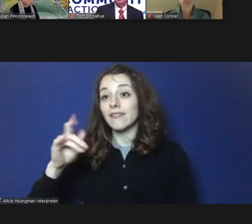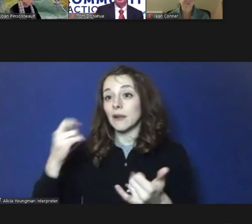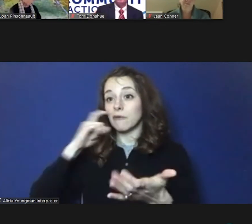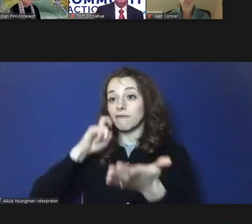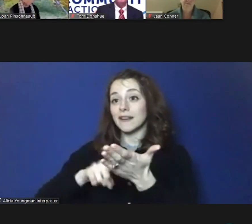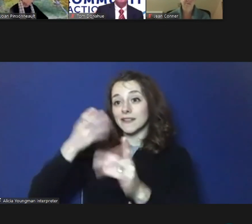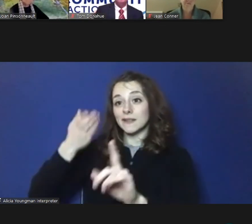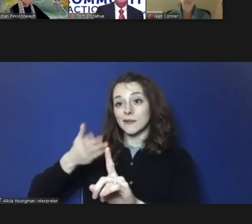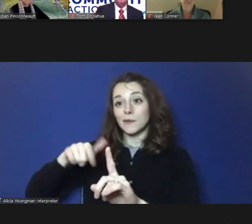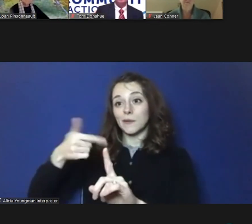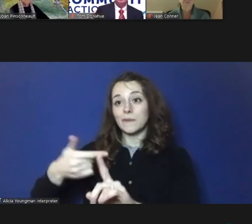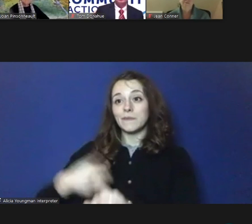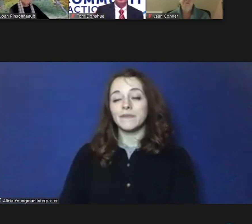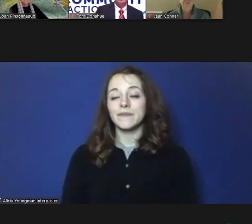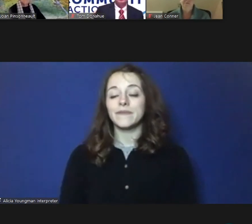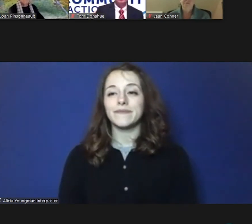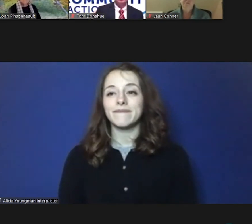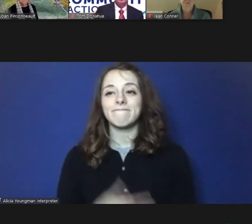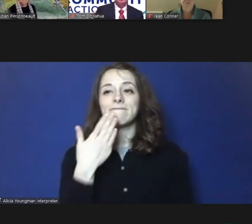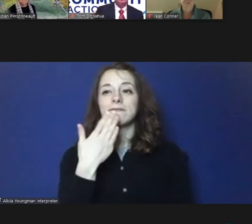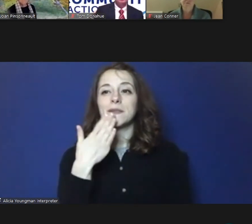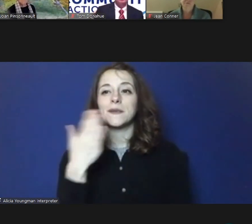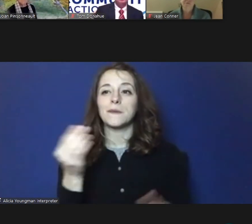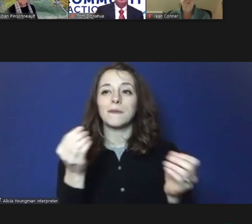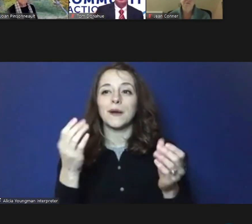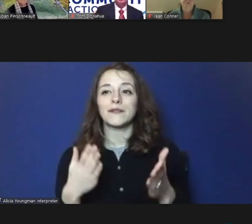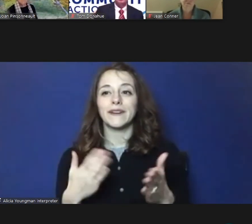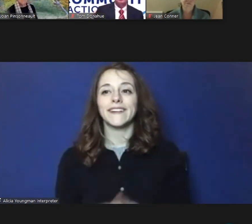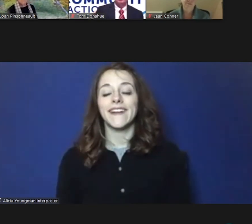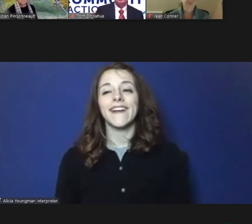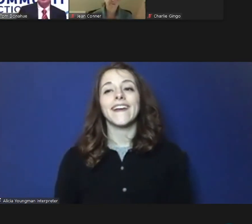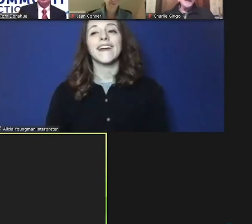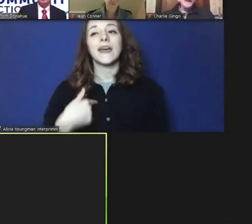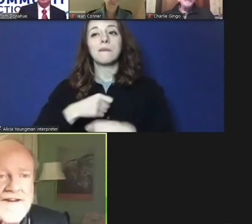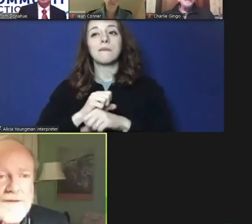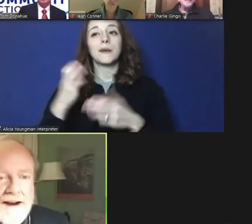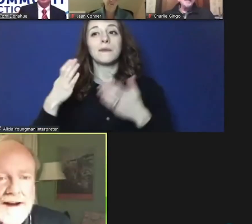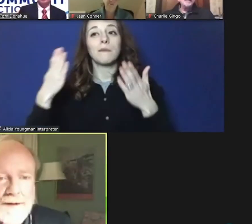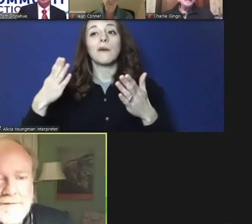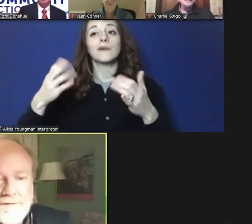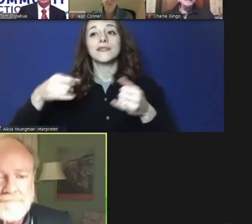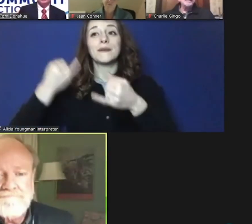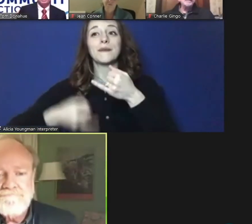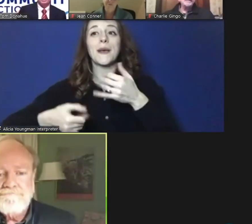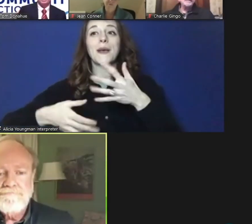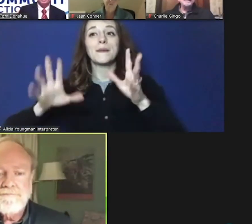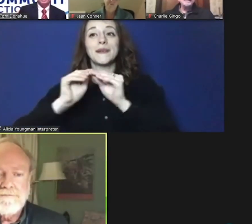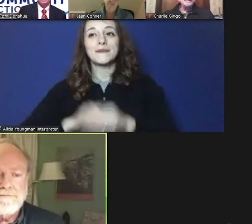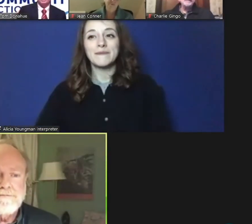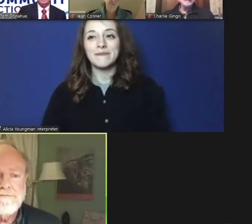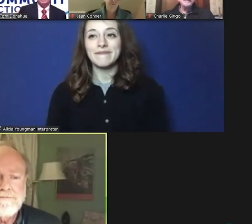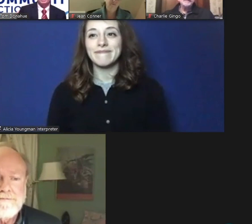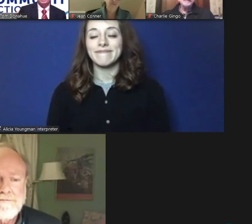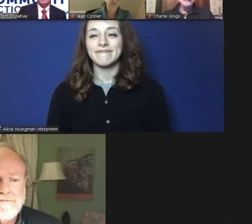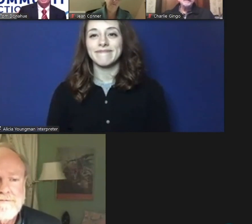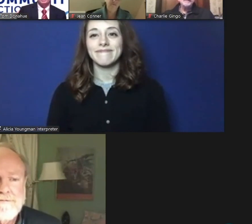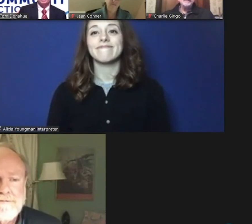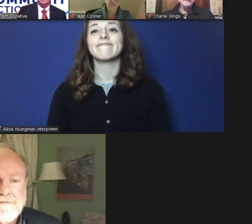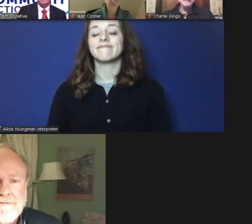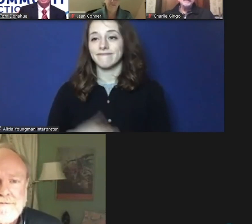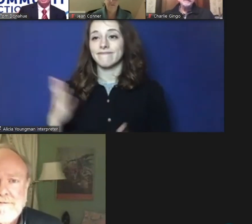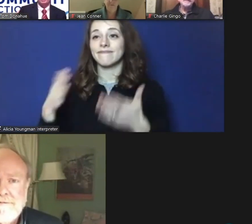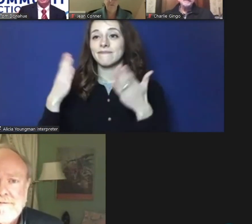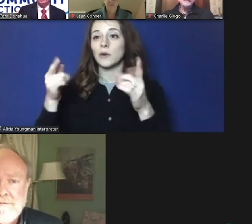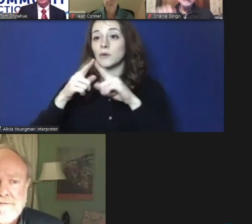recognized. Thank you, Mr. Moderator. I would just make a motion that we adjourn this meeting. There is a motion